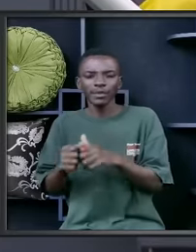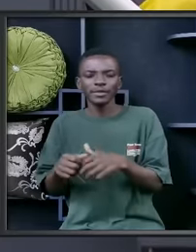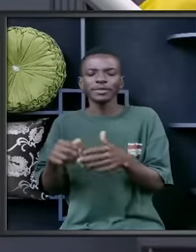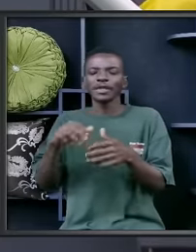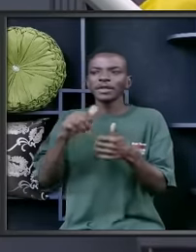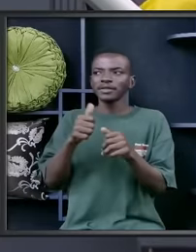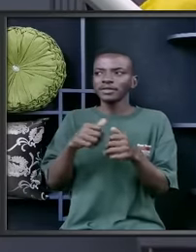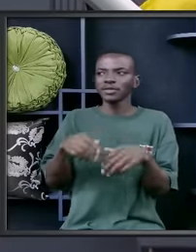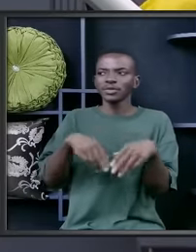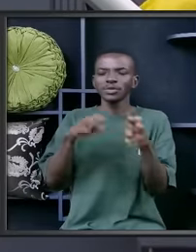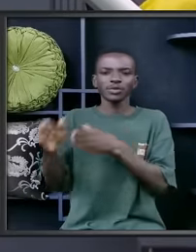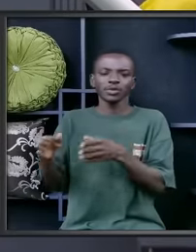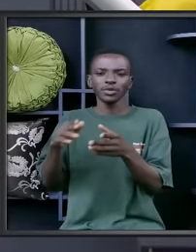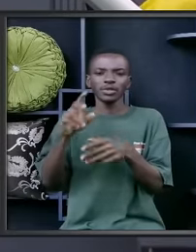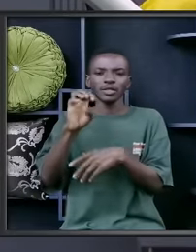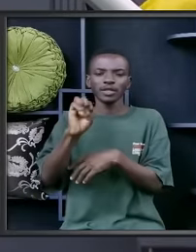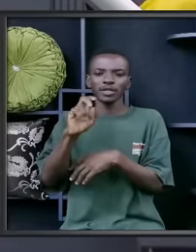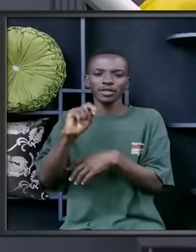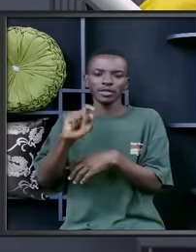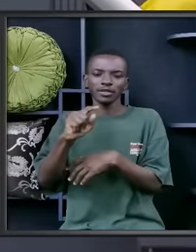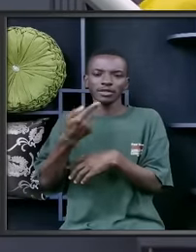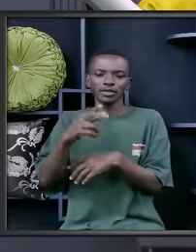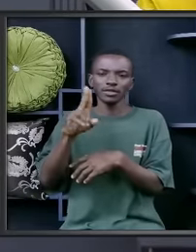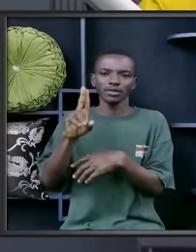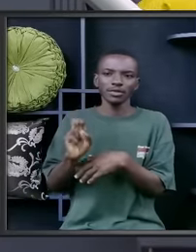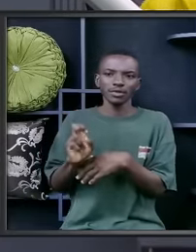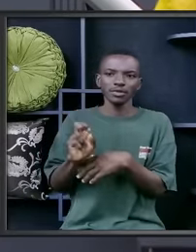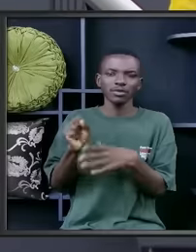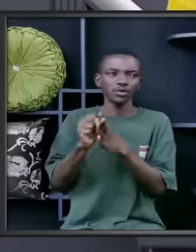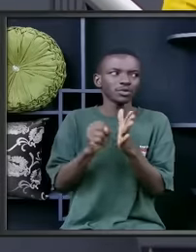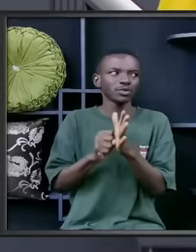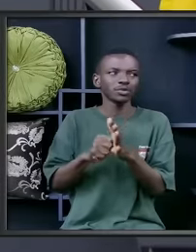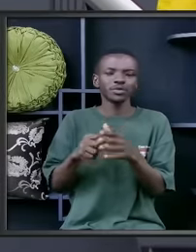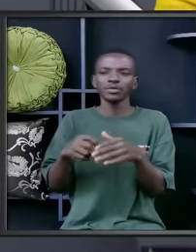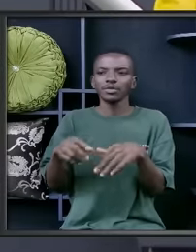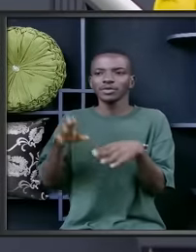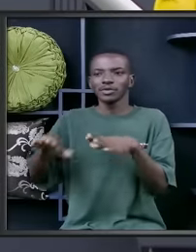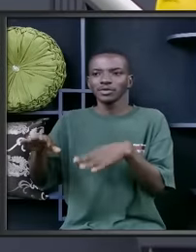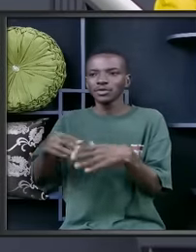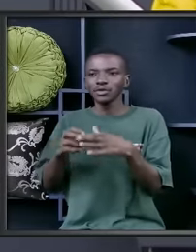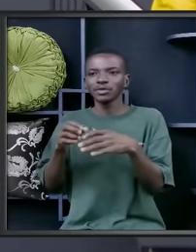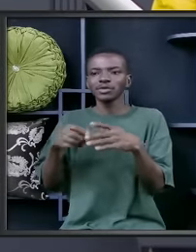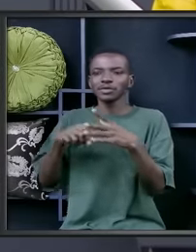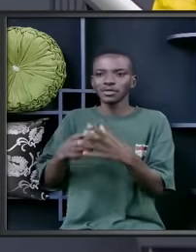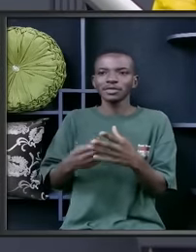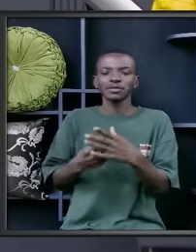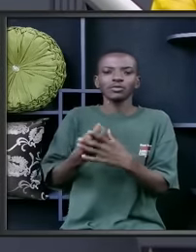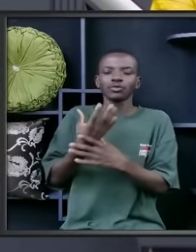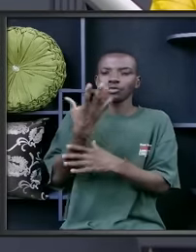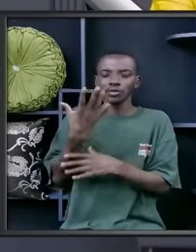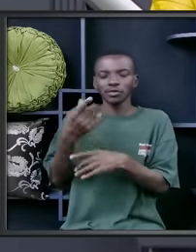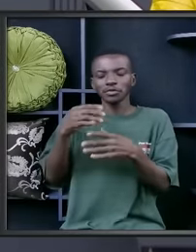he come say, we go live for Enugu. Say, in children, don't they come out? Make them. Don't they grow? Don't they grow? Make them feel free.